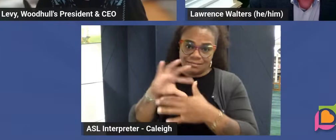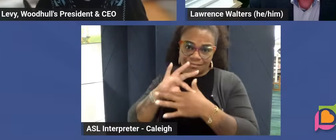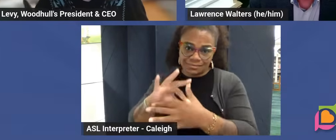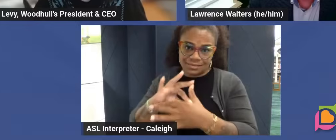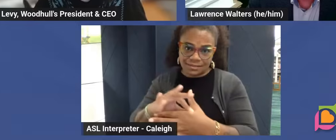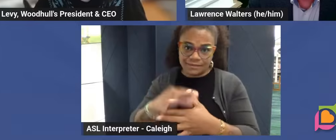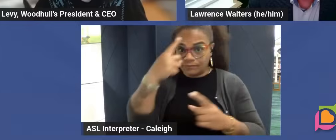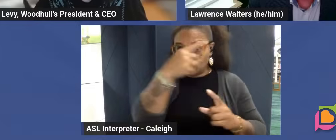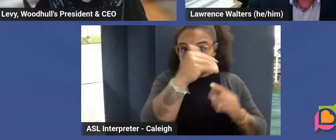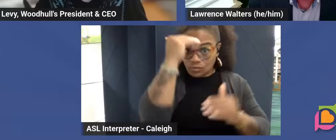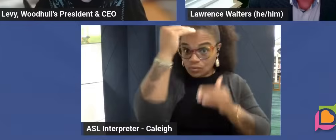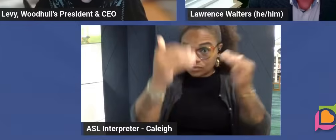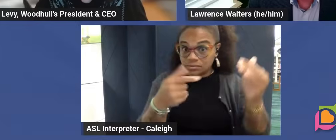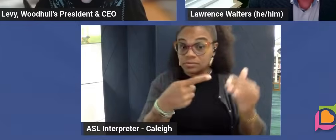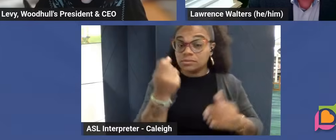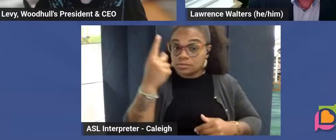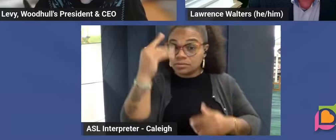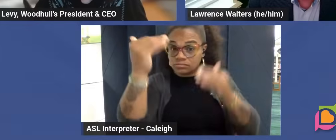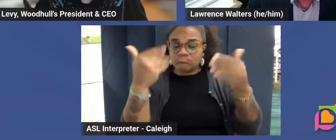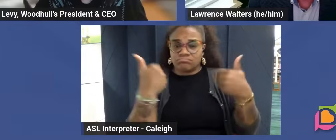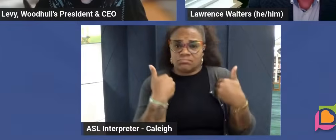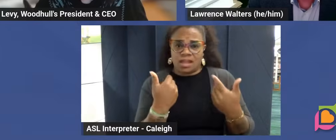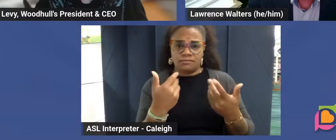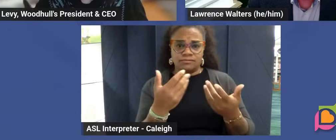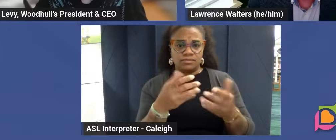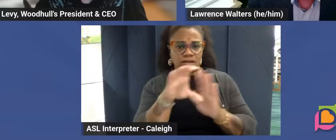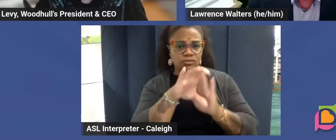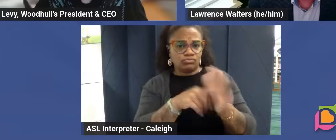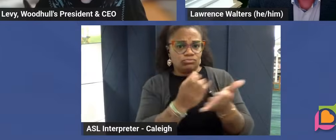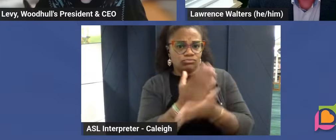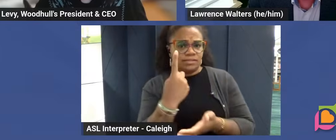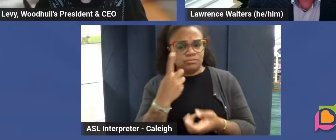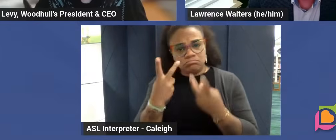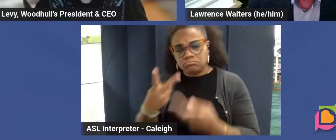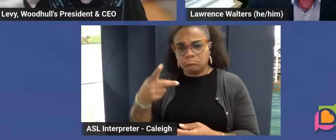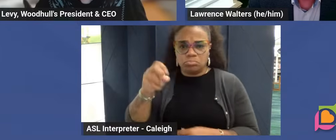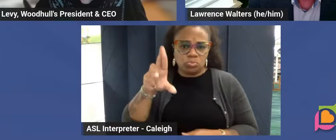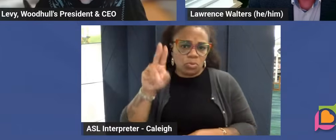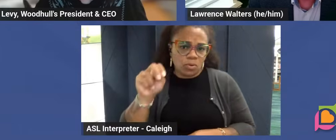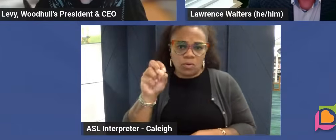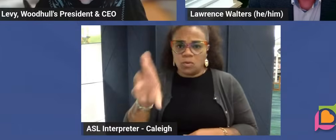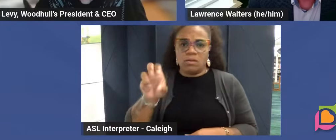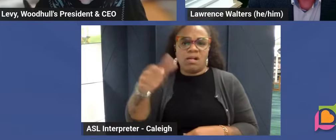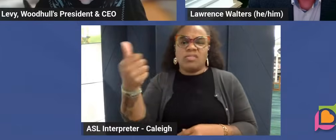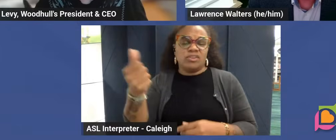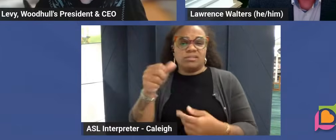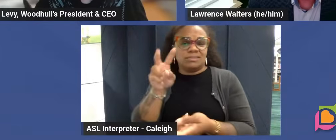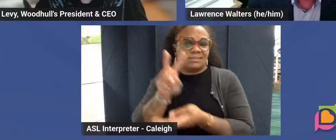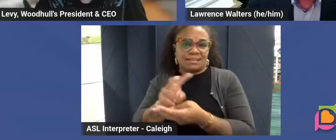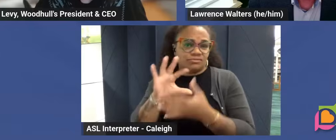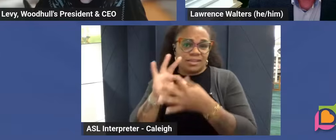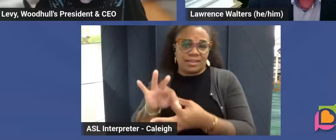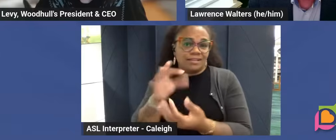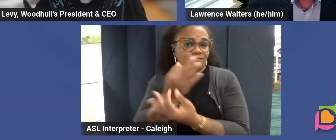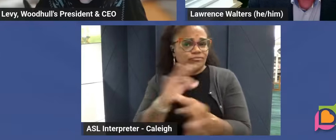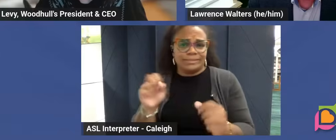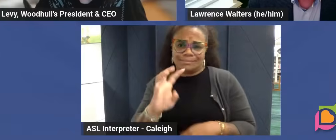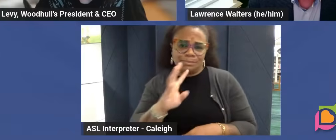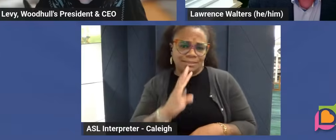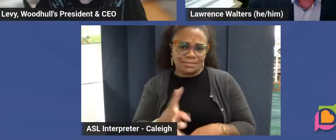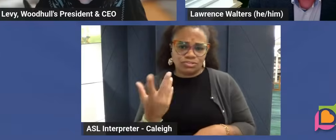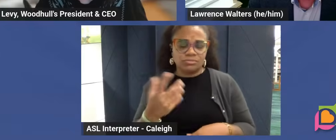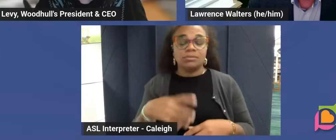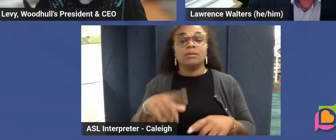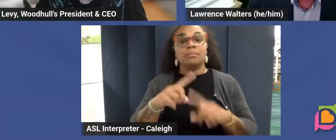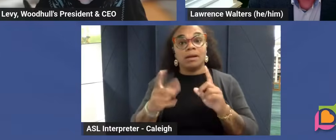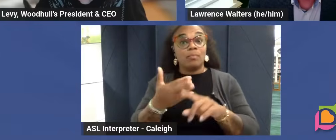Amendment right to access pornography or sexually oriented speech. However, the Supreme Court had